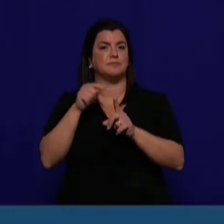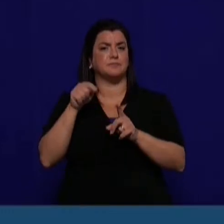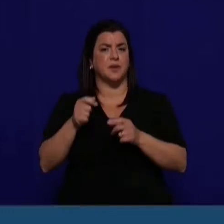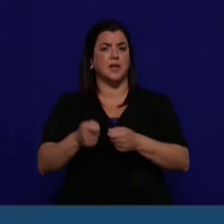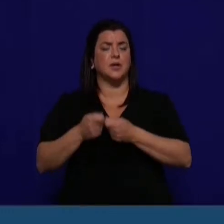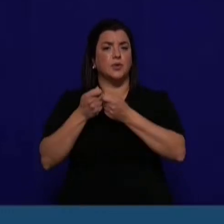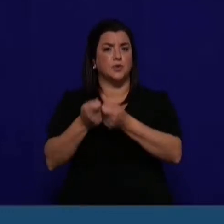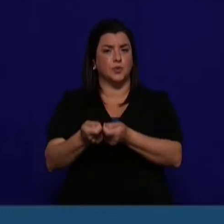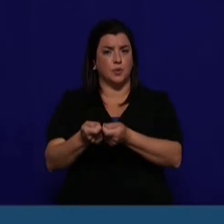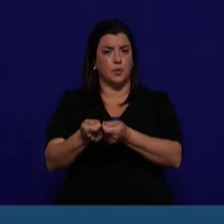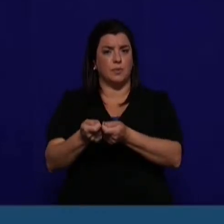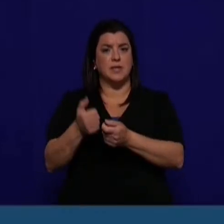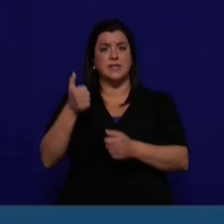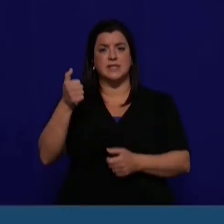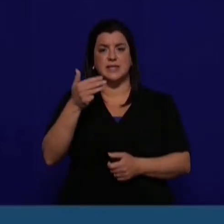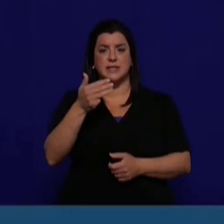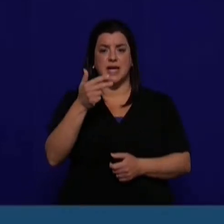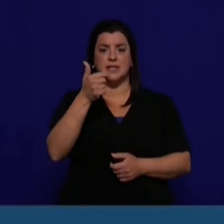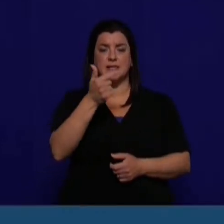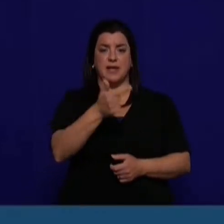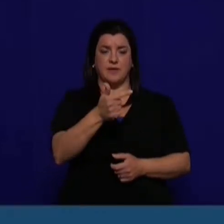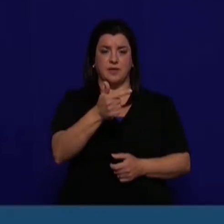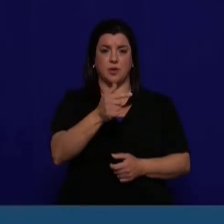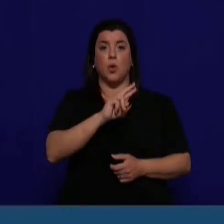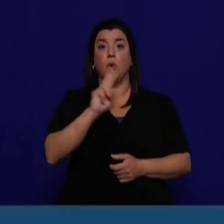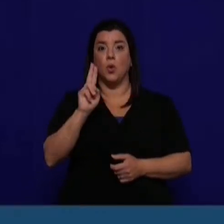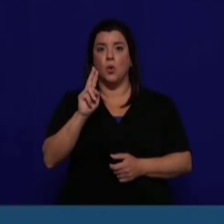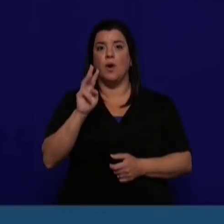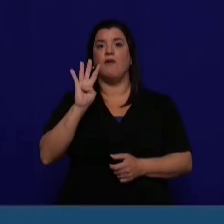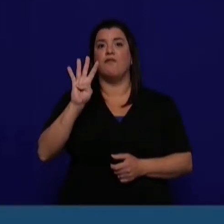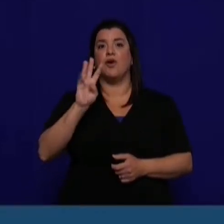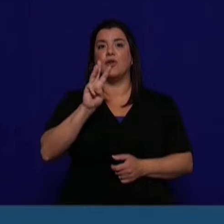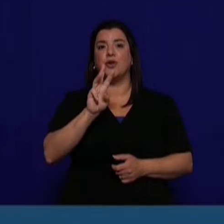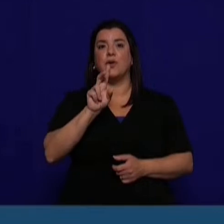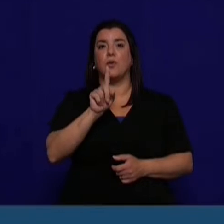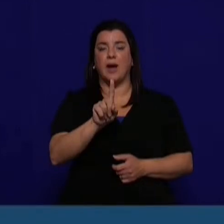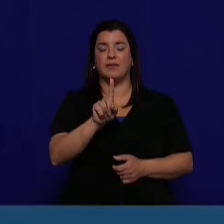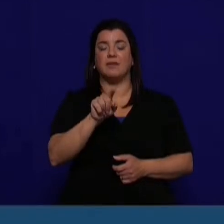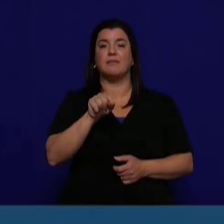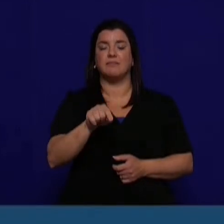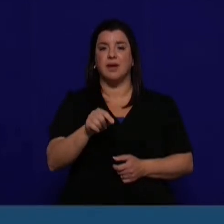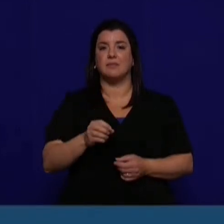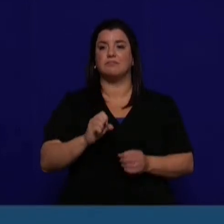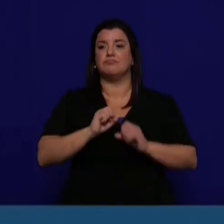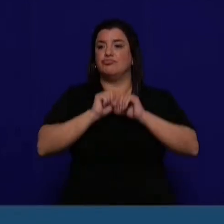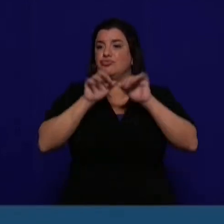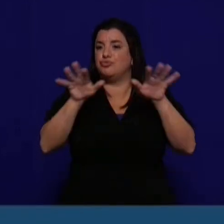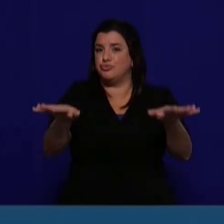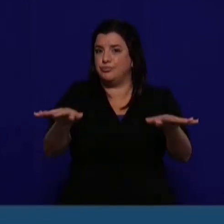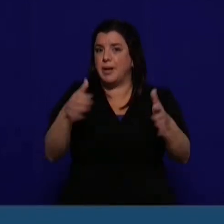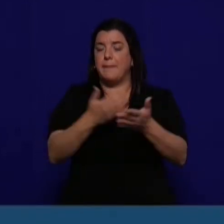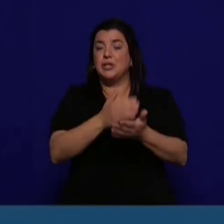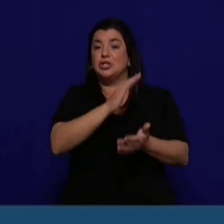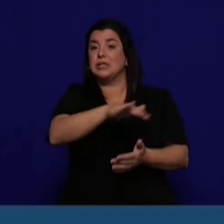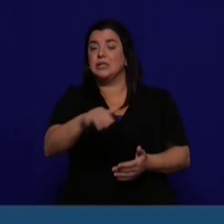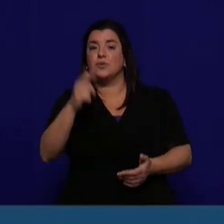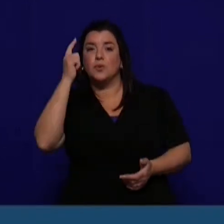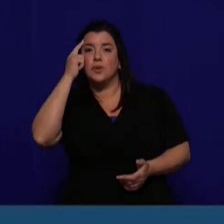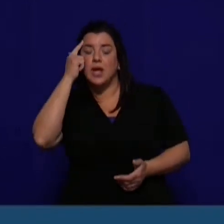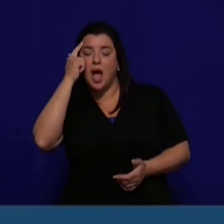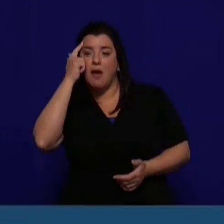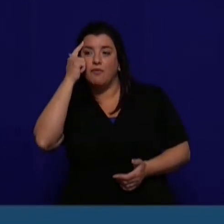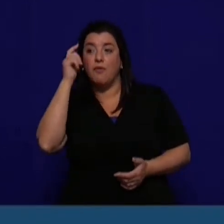697 u minn dawn kien hemm 431 li daħluha fil-kod u hemmhekk joħorġu l-alerts ta' persuni li